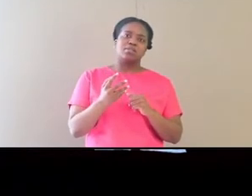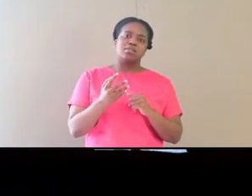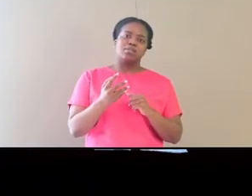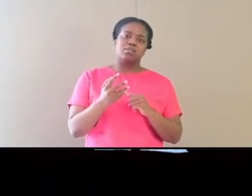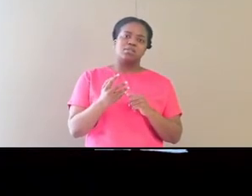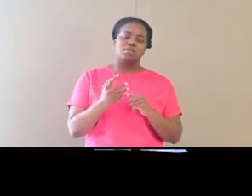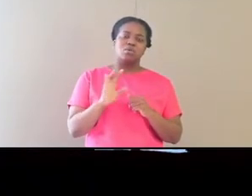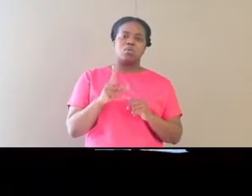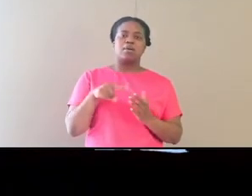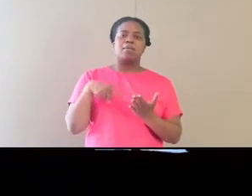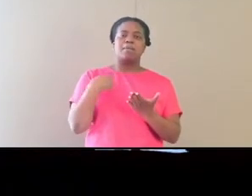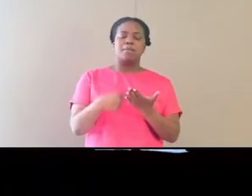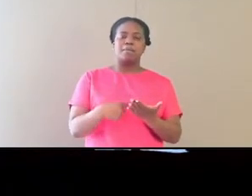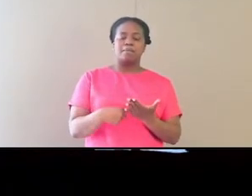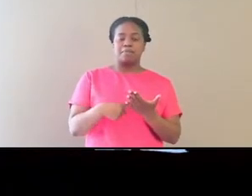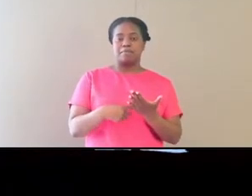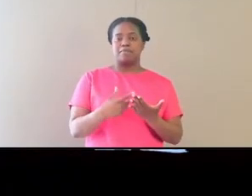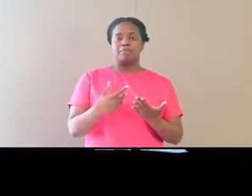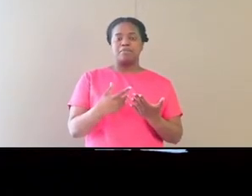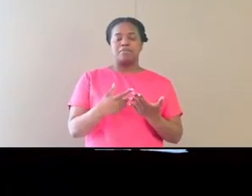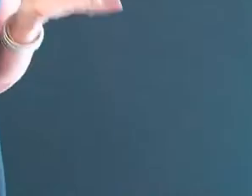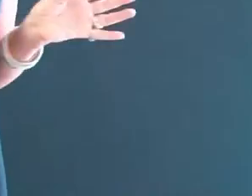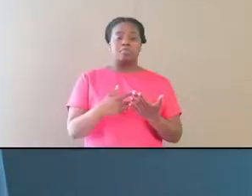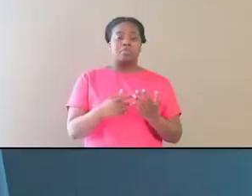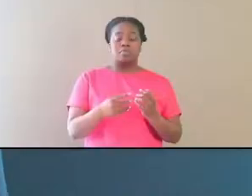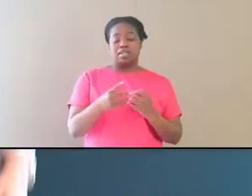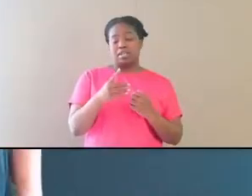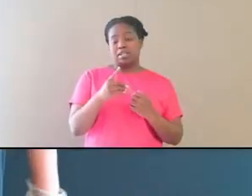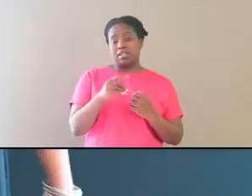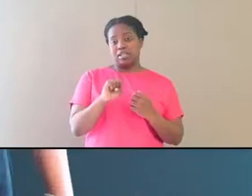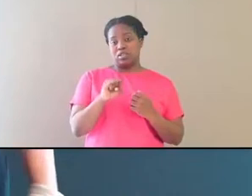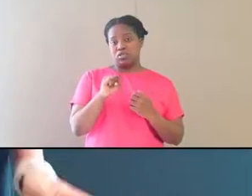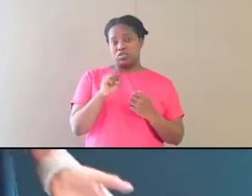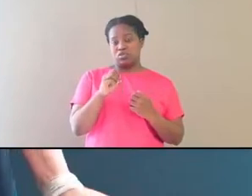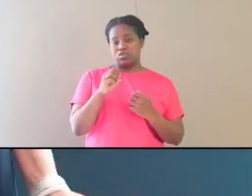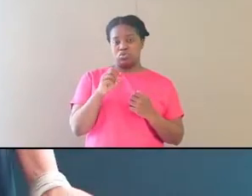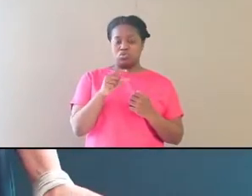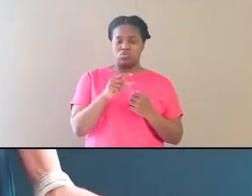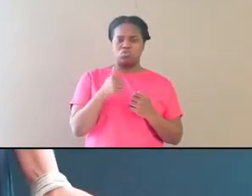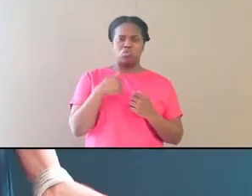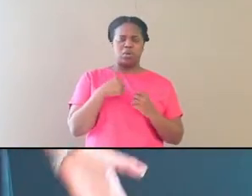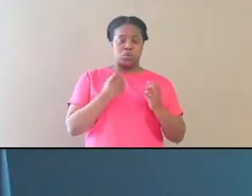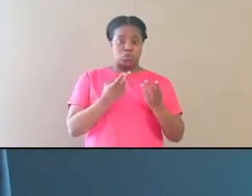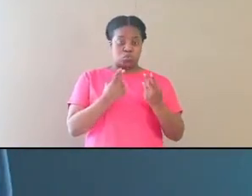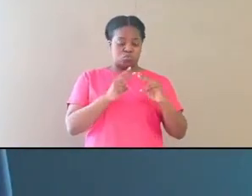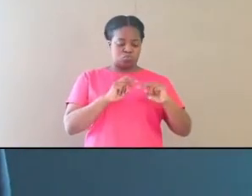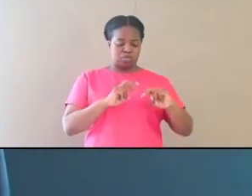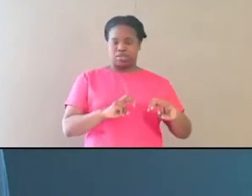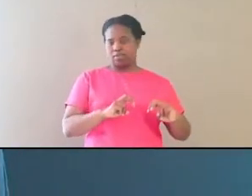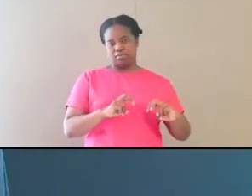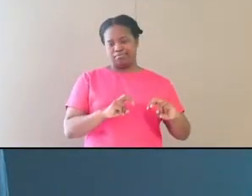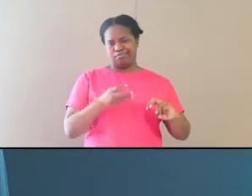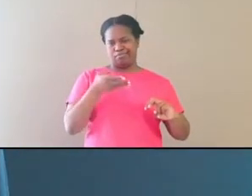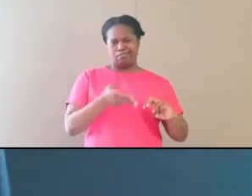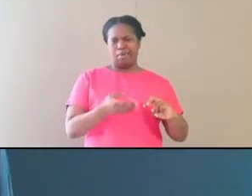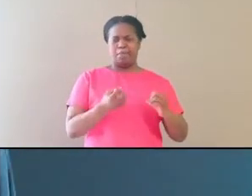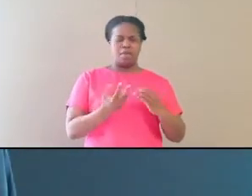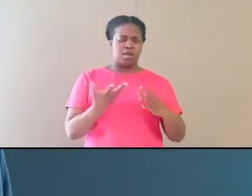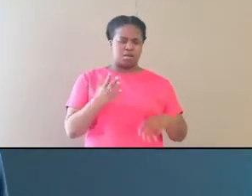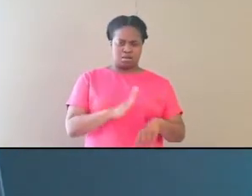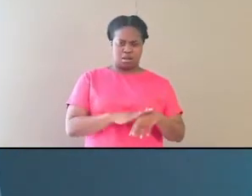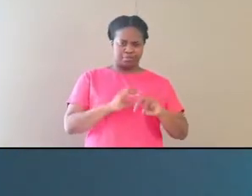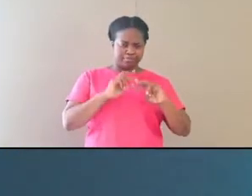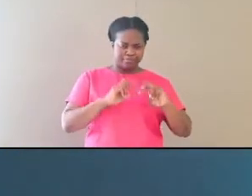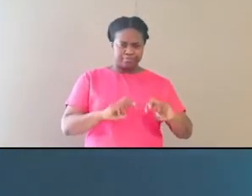Then we're going to talk a bit about the impacts of the CSG. There's a huge literature. We didn't do a whole lot of new research on this because it's been done many times,